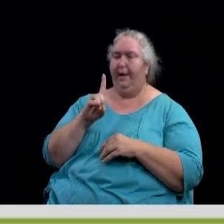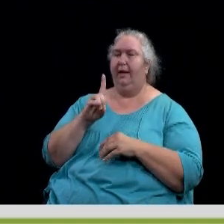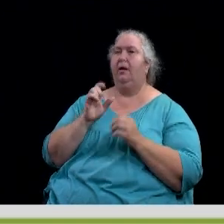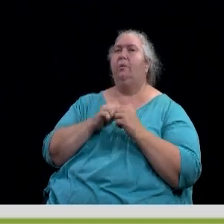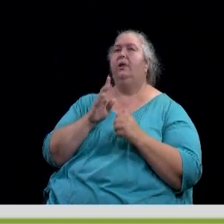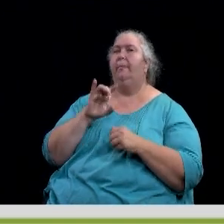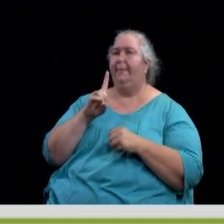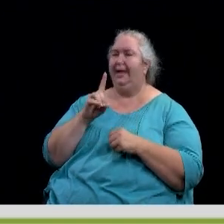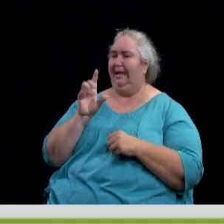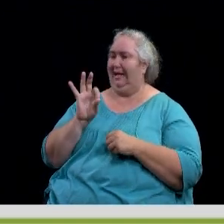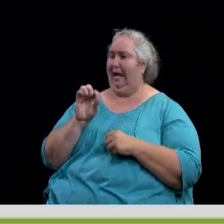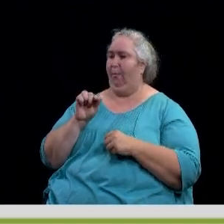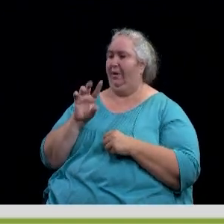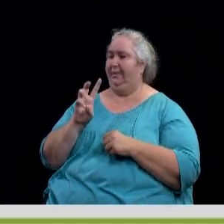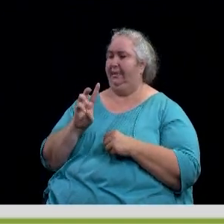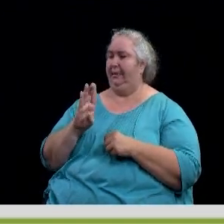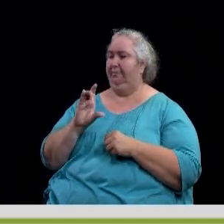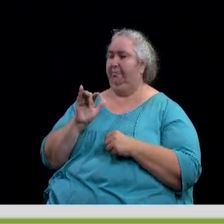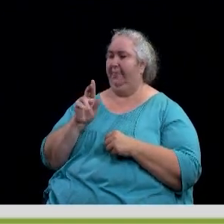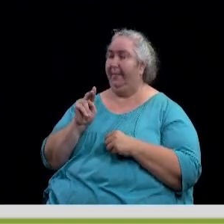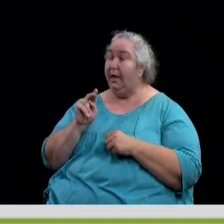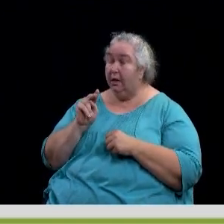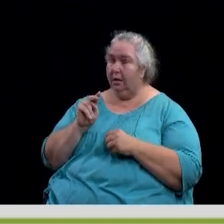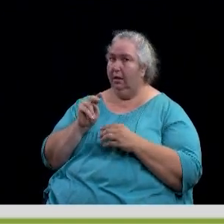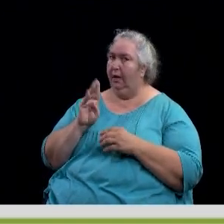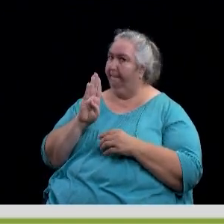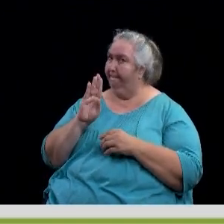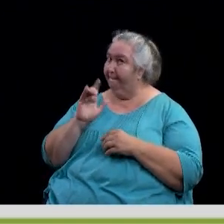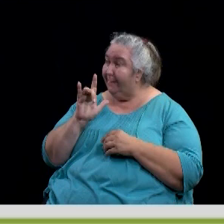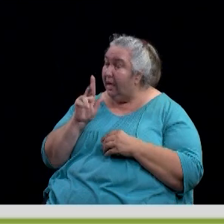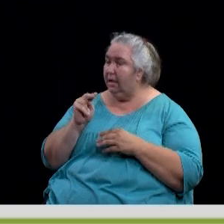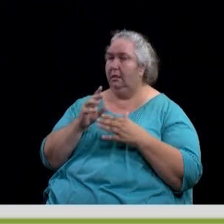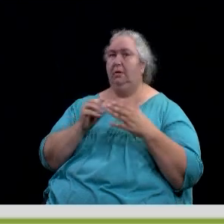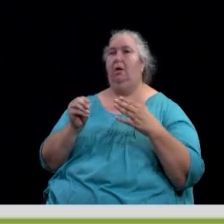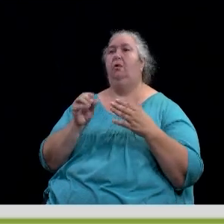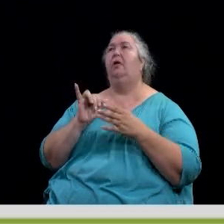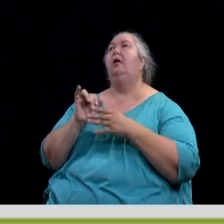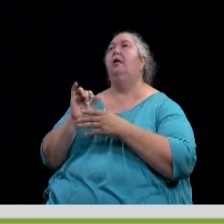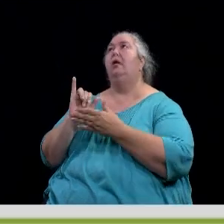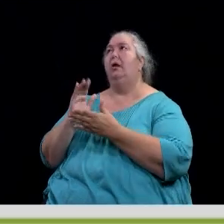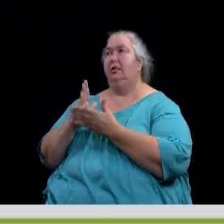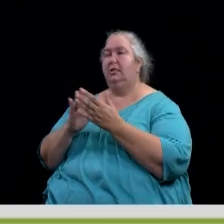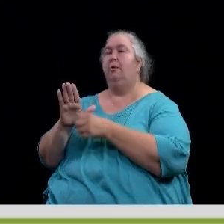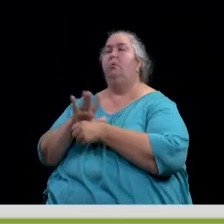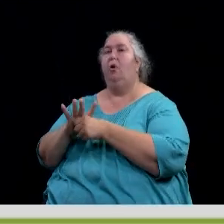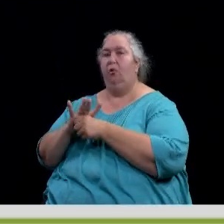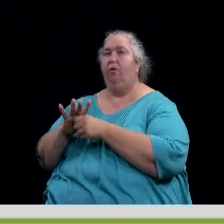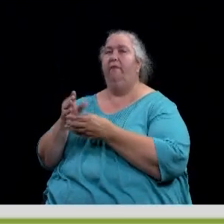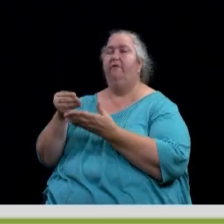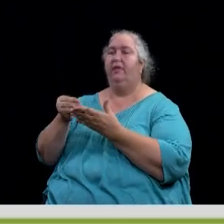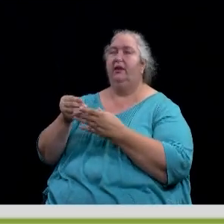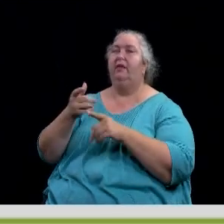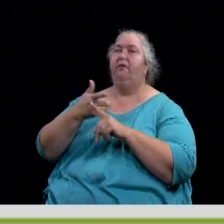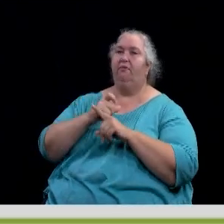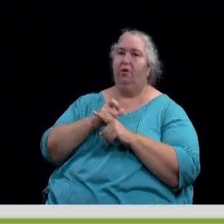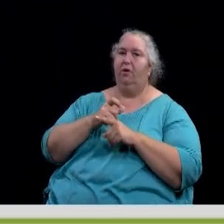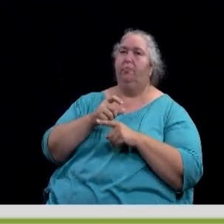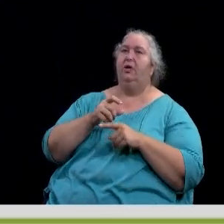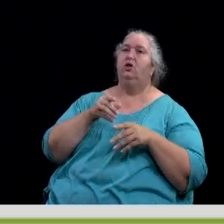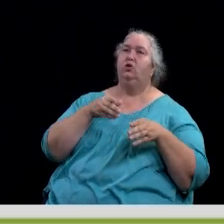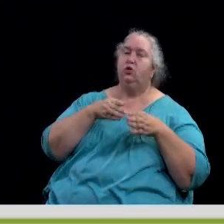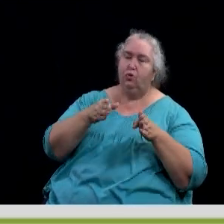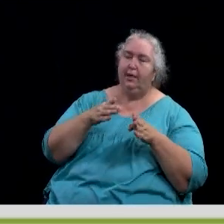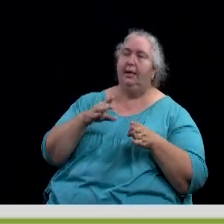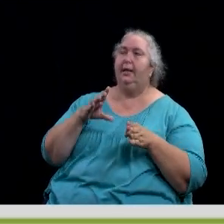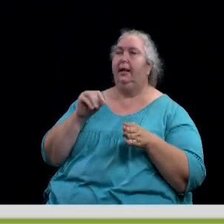with local funding through contributions from streets, water utilities, and TIF. TIF funding shall address known issues with pedestrian